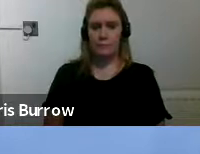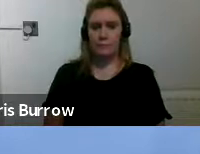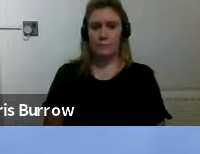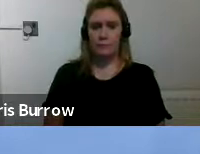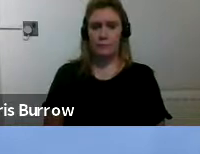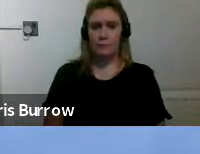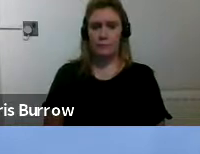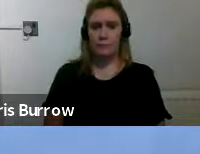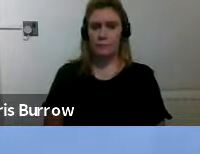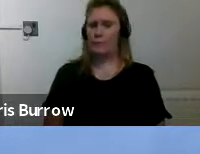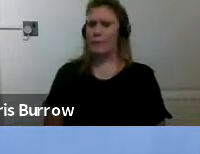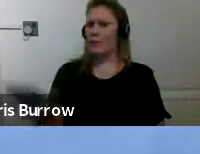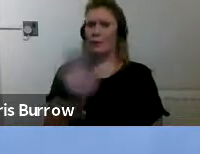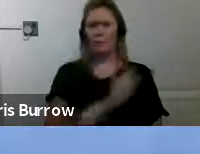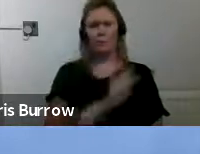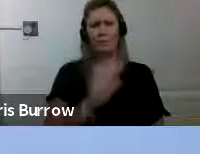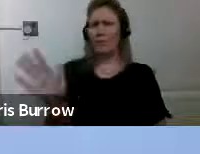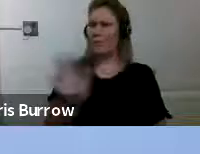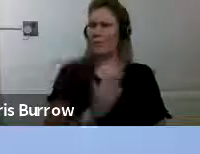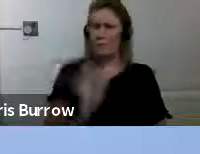No.